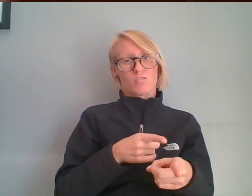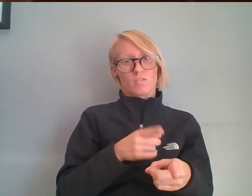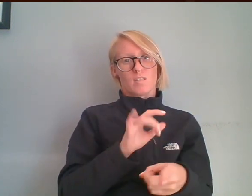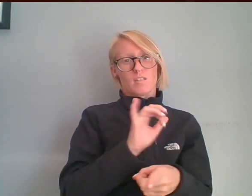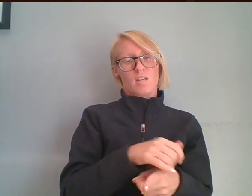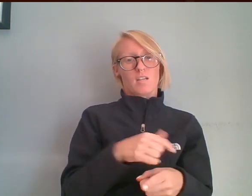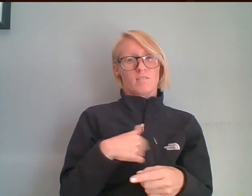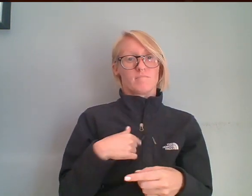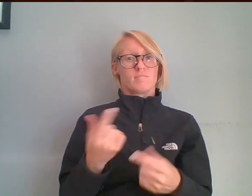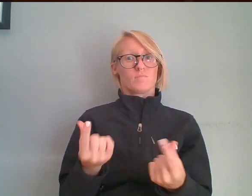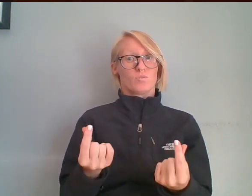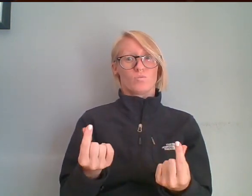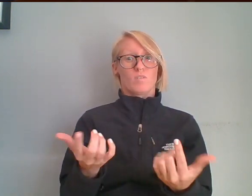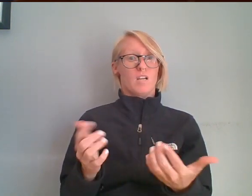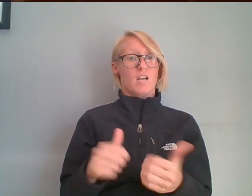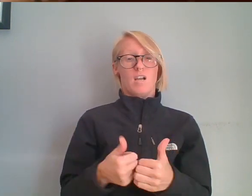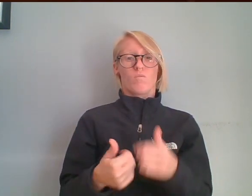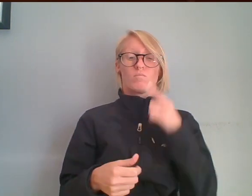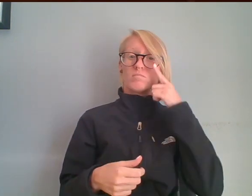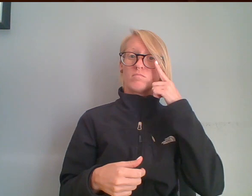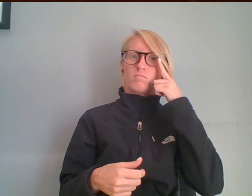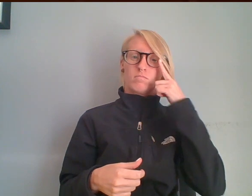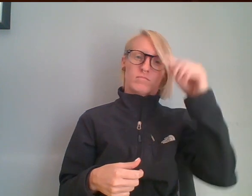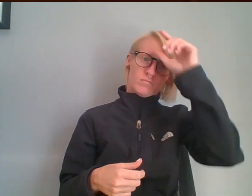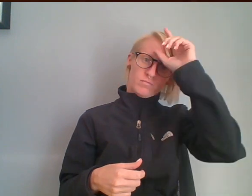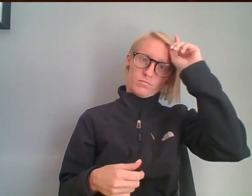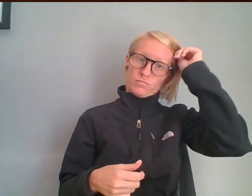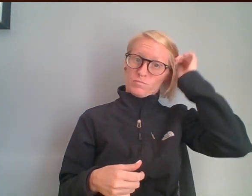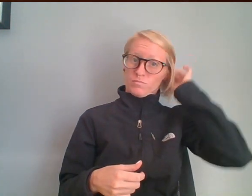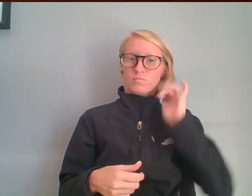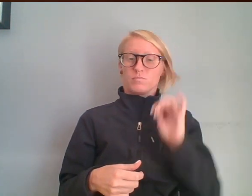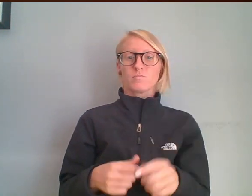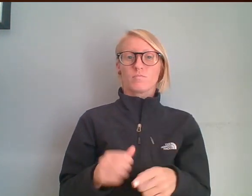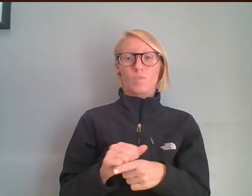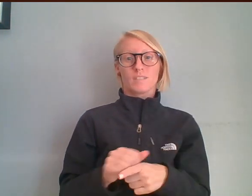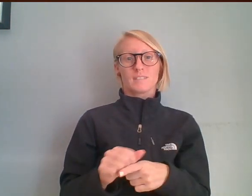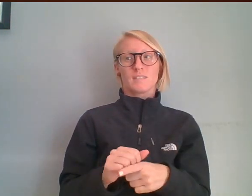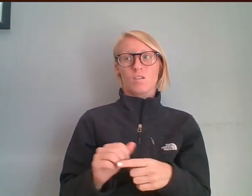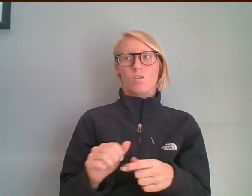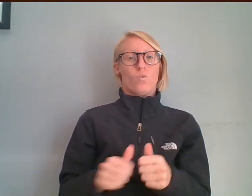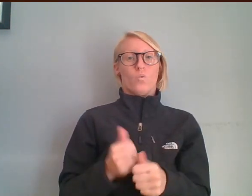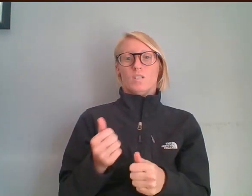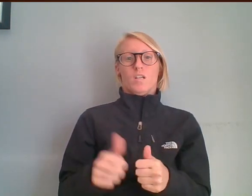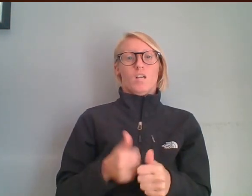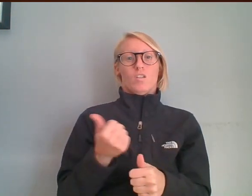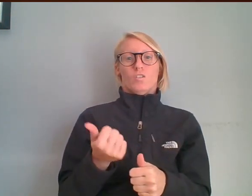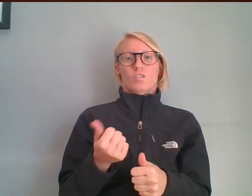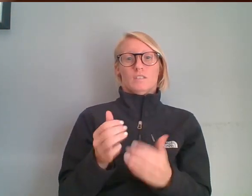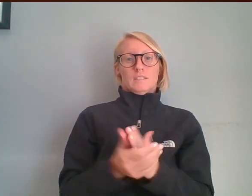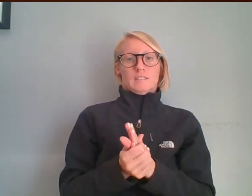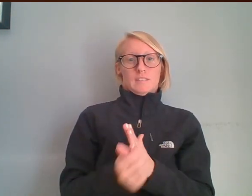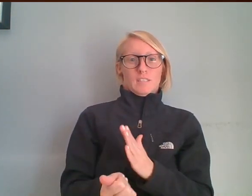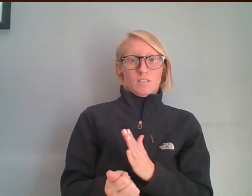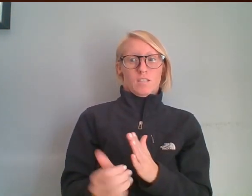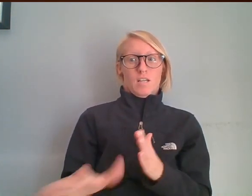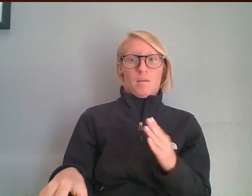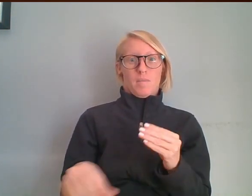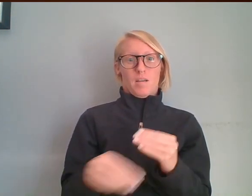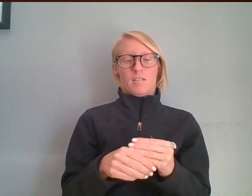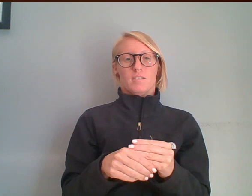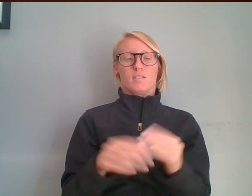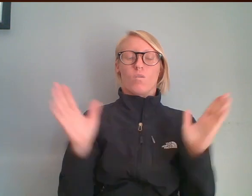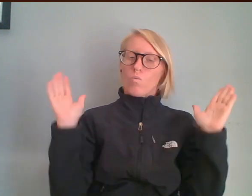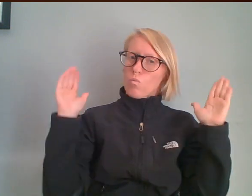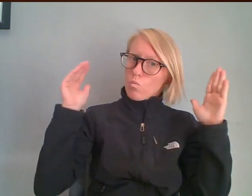this is to practice all the skills we just talked about. The only skill that I'm adding to this is the awareness in advance that you might be